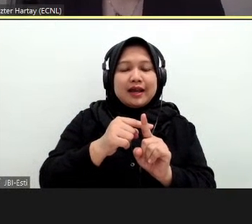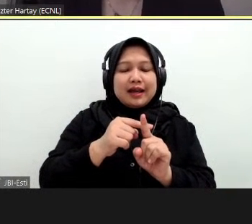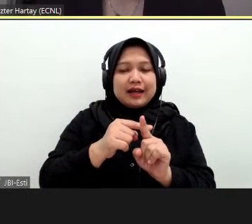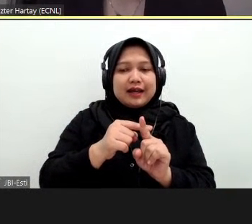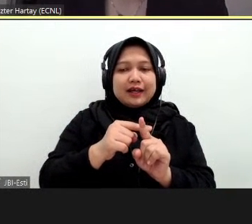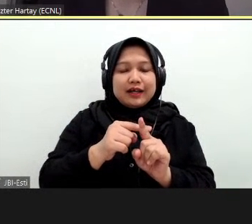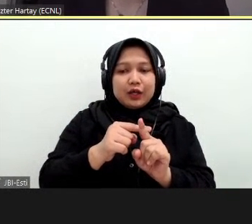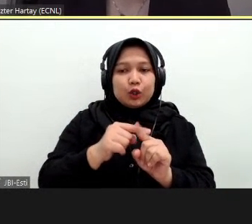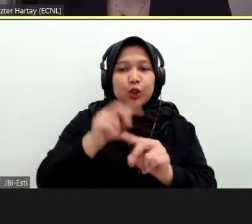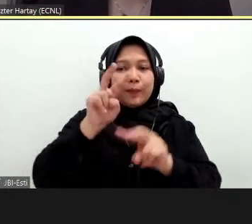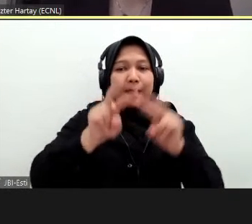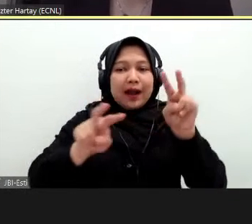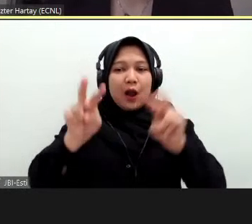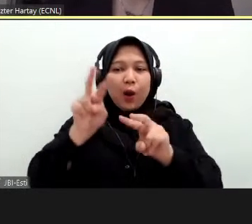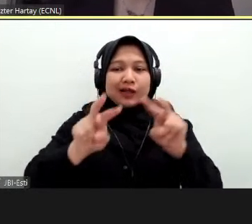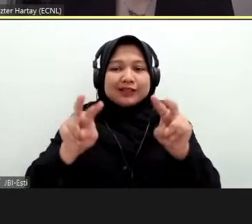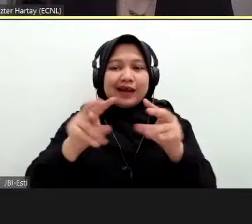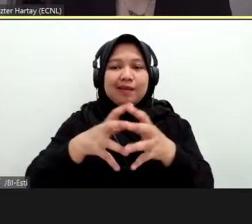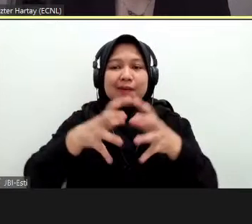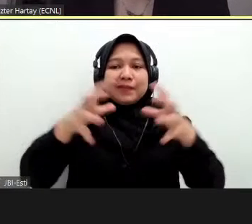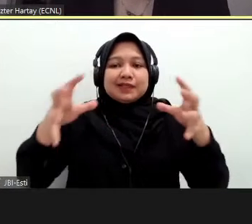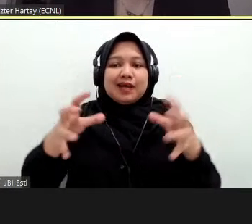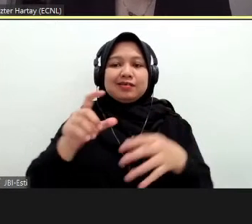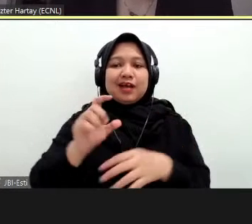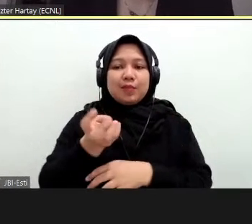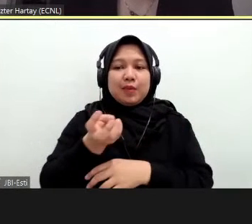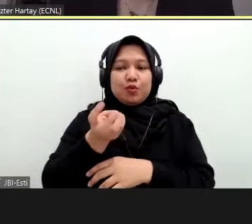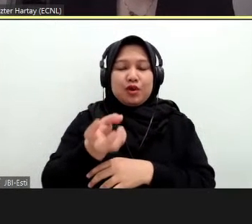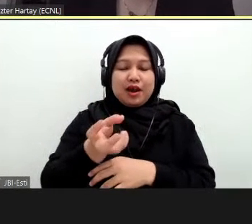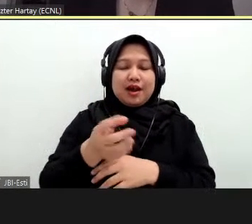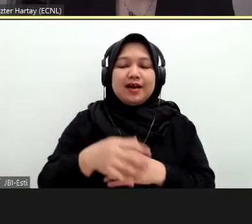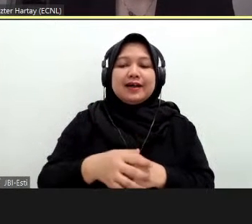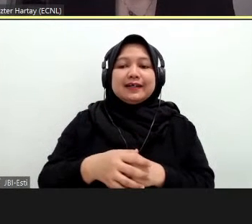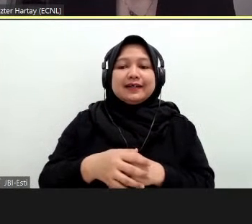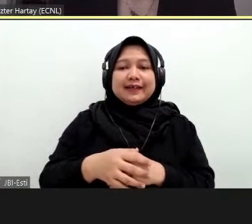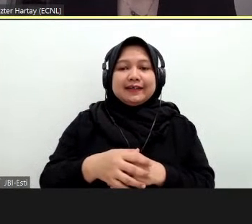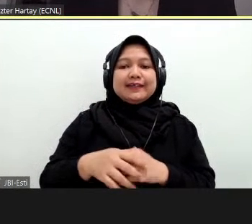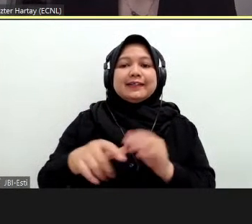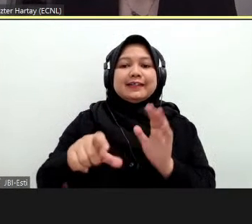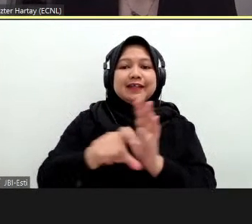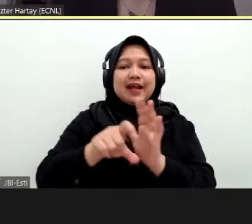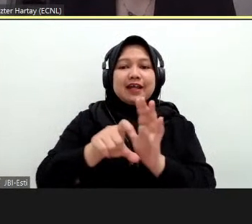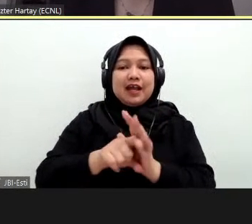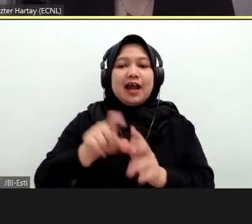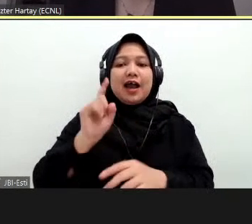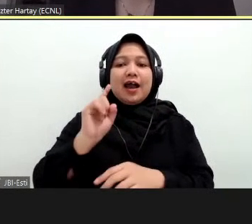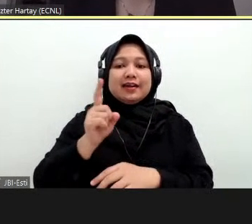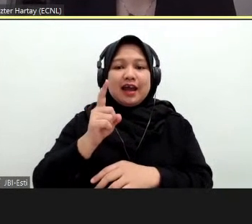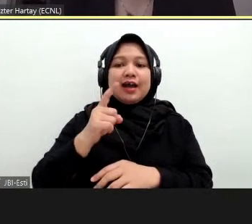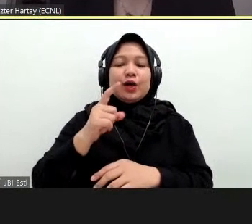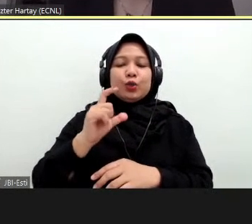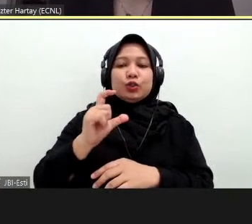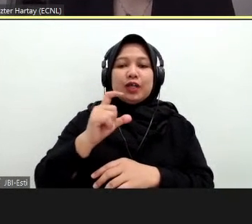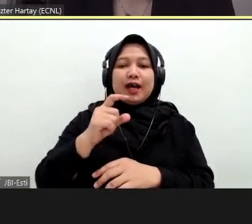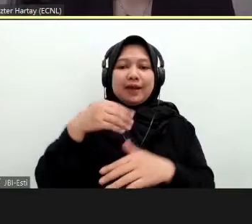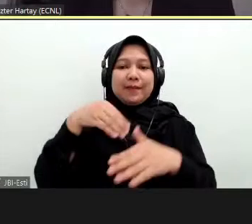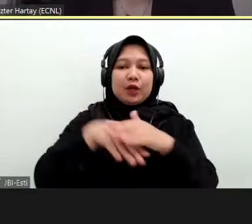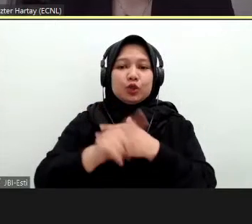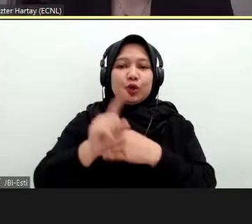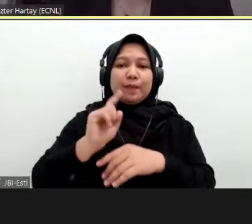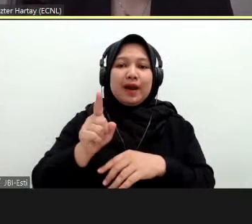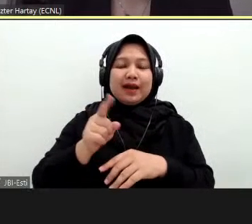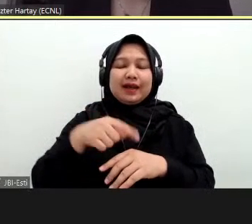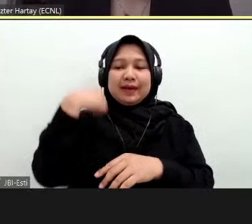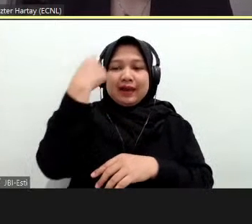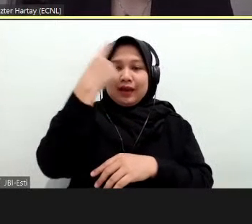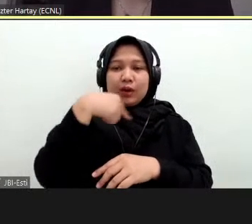civil society, human rights defenders, and various marginalized groups. Collecting and storing data can be used against the person